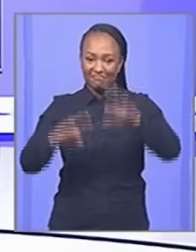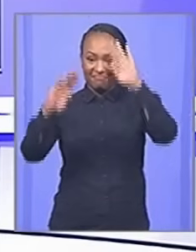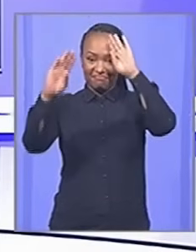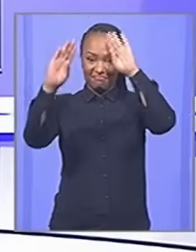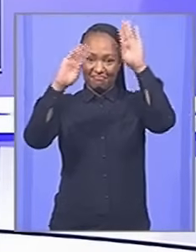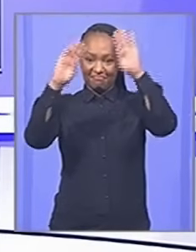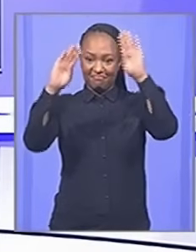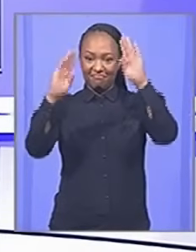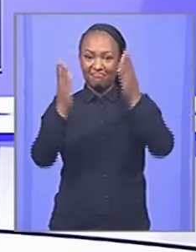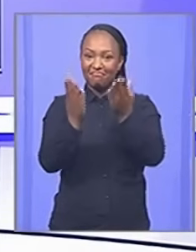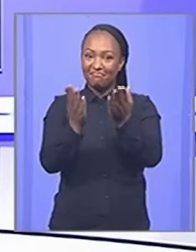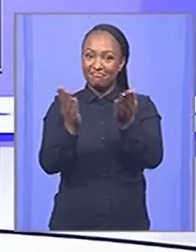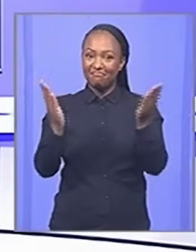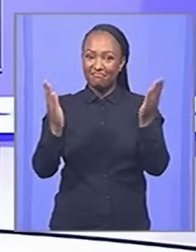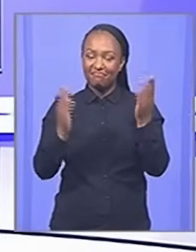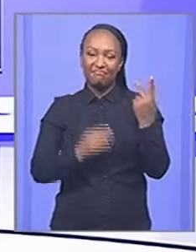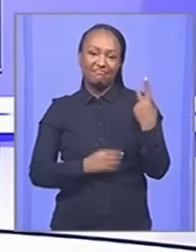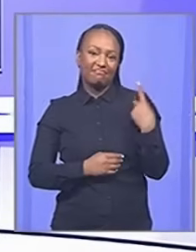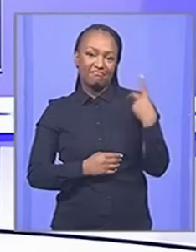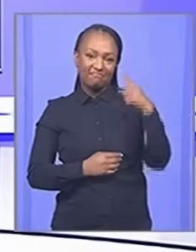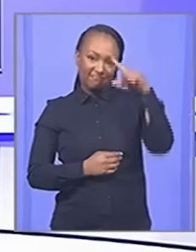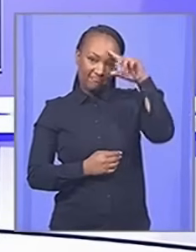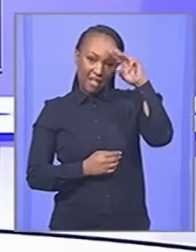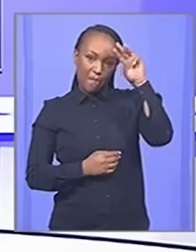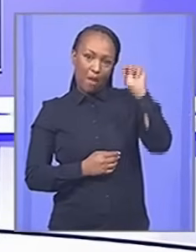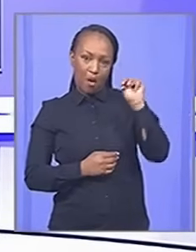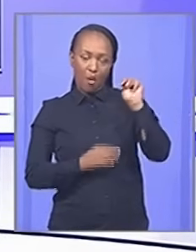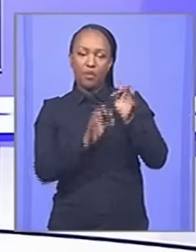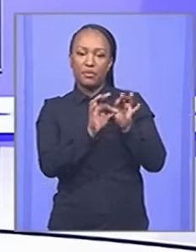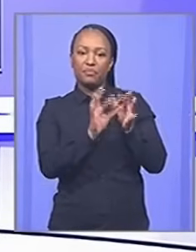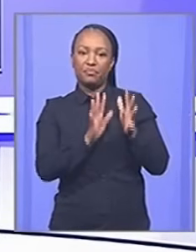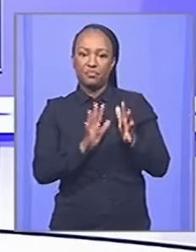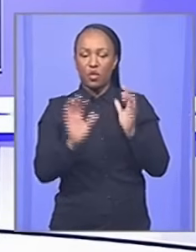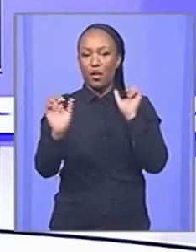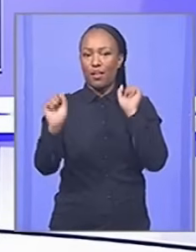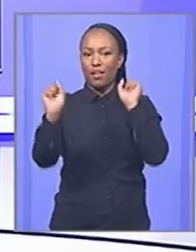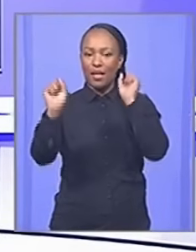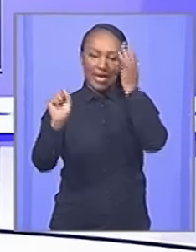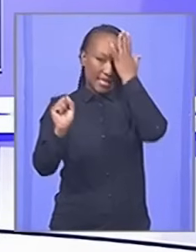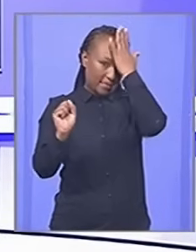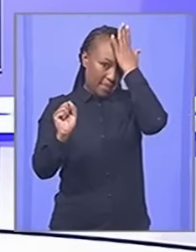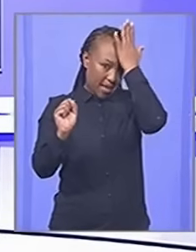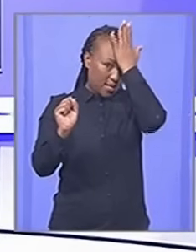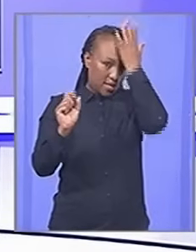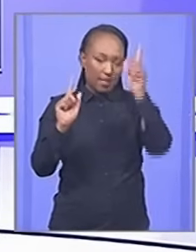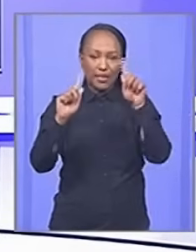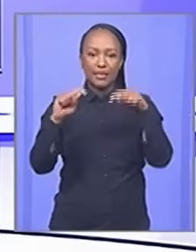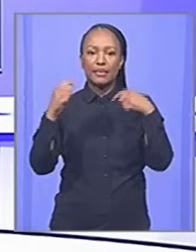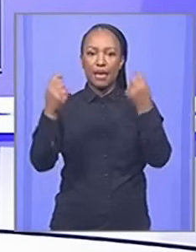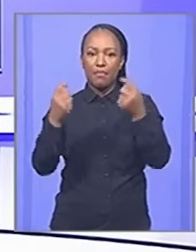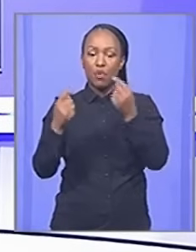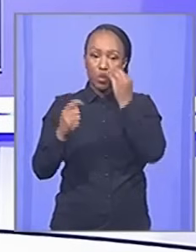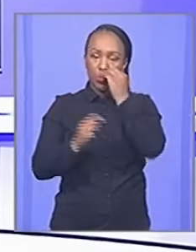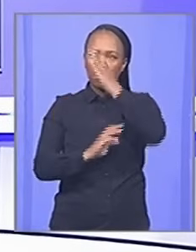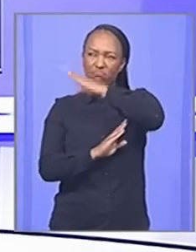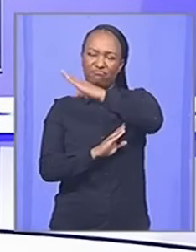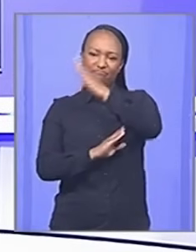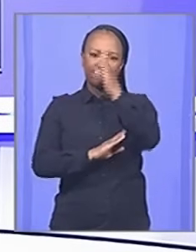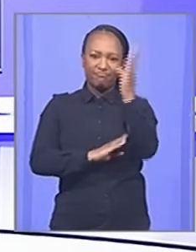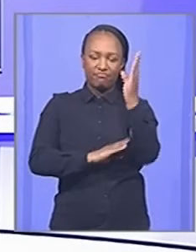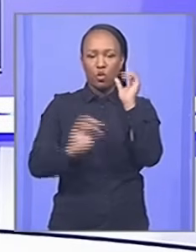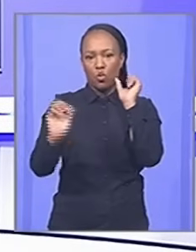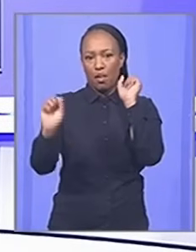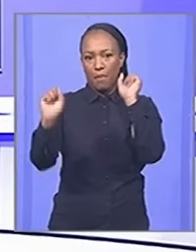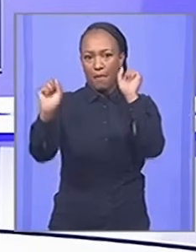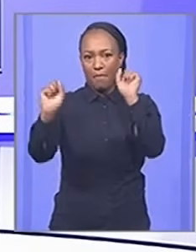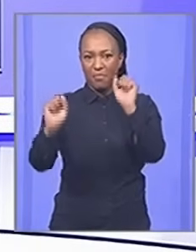ka lapeng nna le Mphoto Teme re romilwe ke sehlopha sa ditaba tša Sepedi go tla go lealela tšeo di hlilego di direga mosegare ka moka e fela pele ga fao